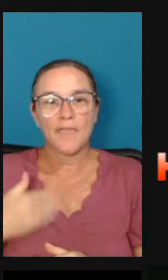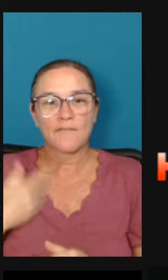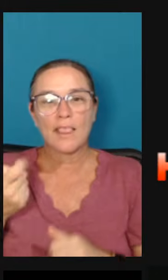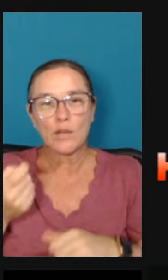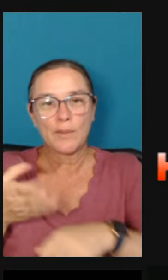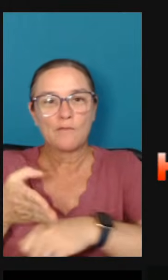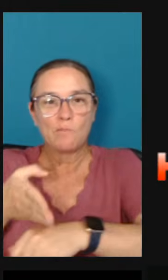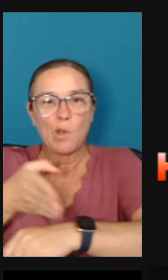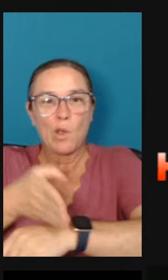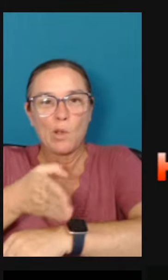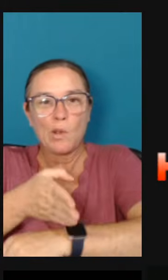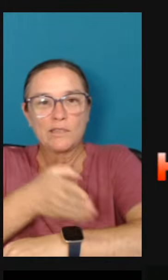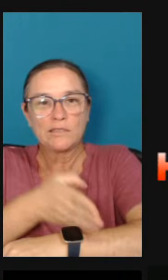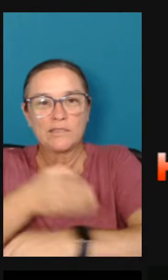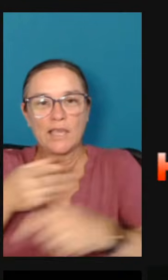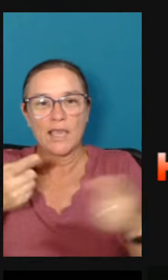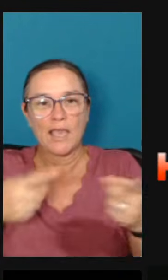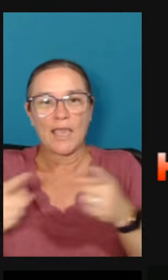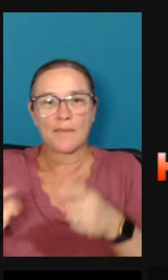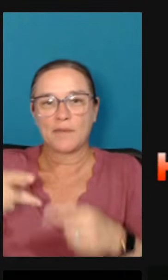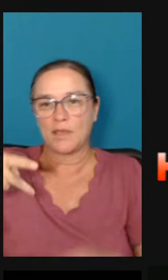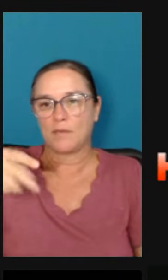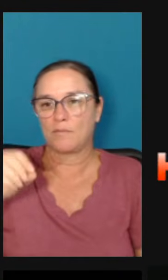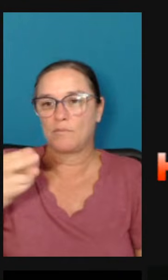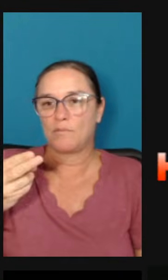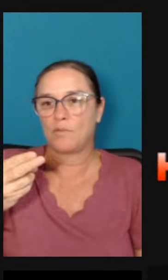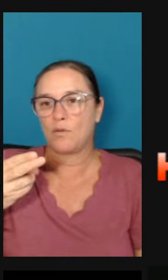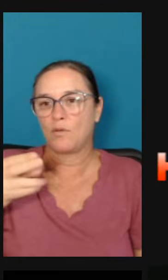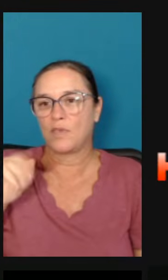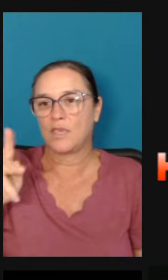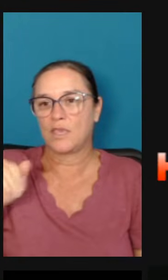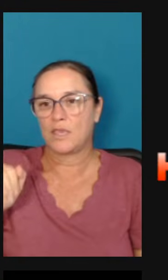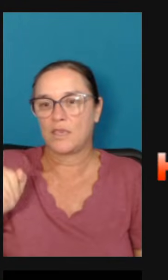made down way Pohiiki.